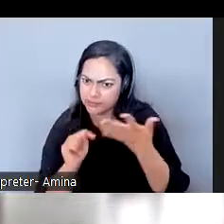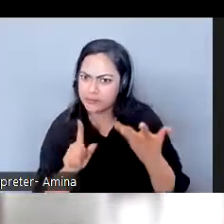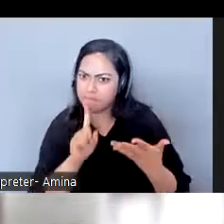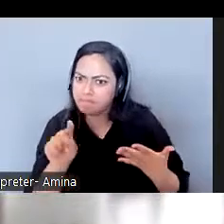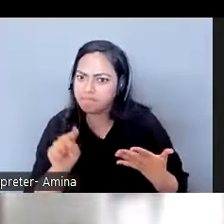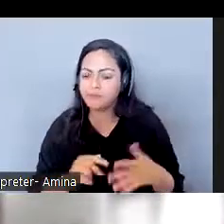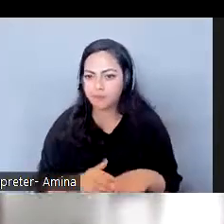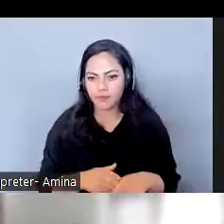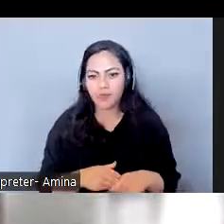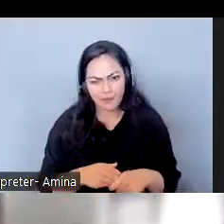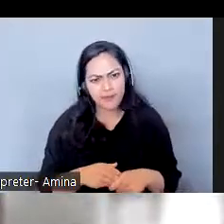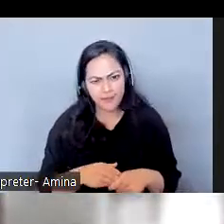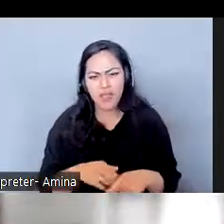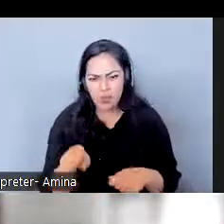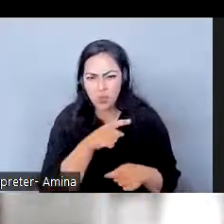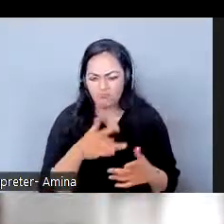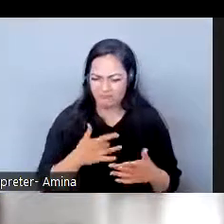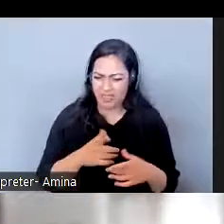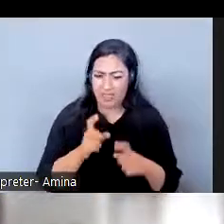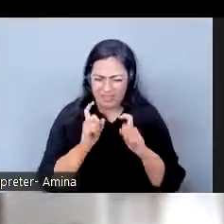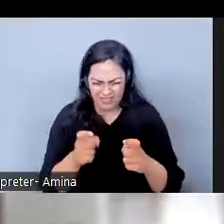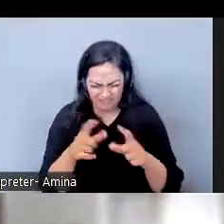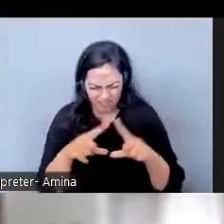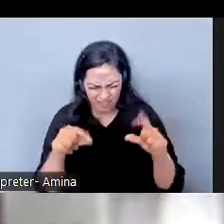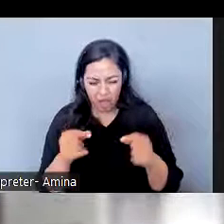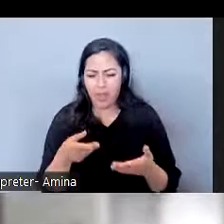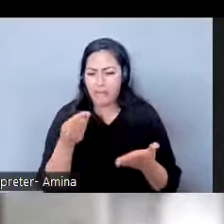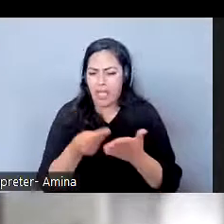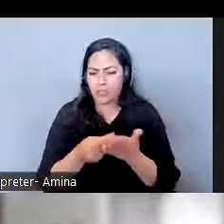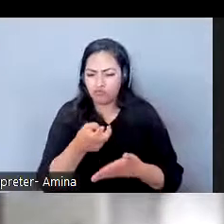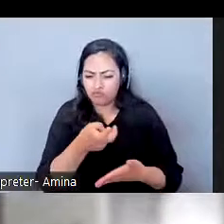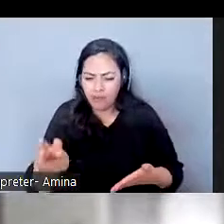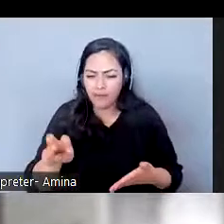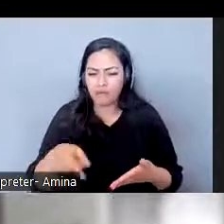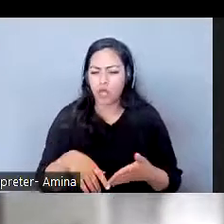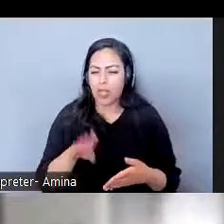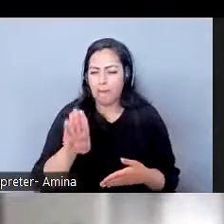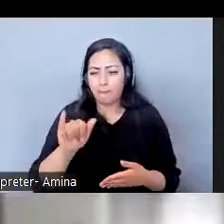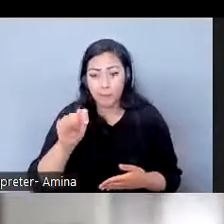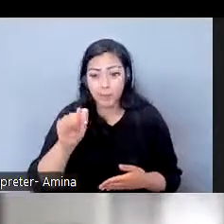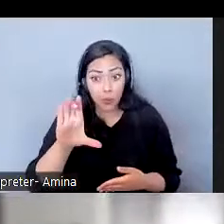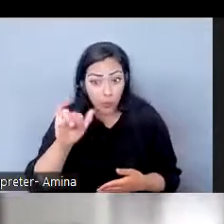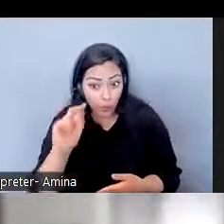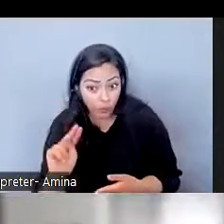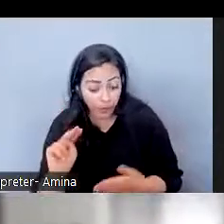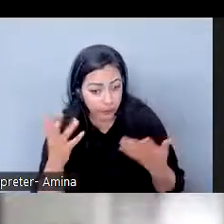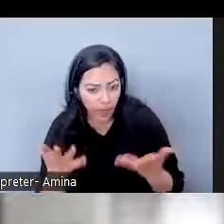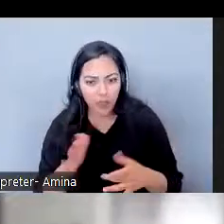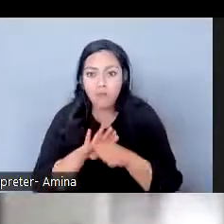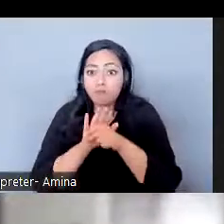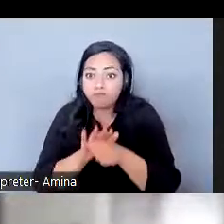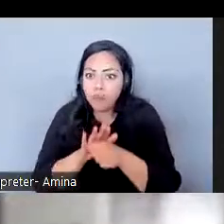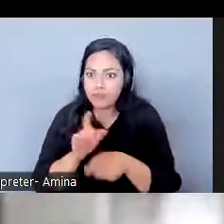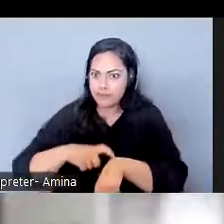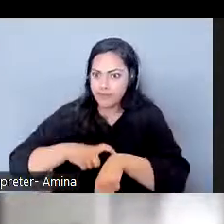said, they're asking for gift cards, money transfers, Bitcoin. The pressure is there. They want to